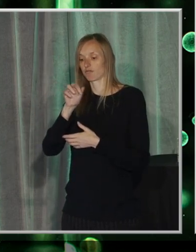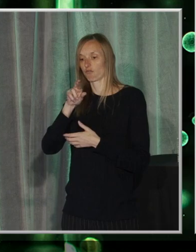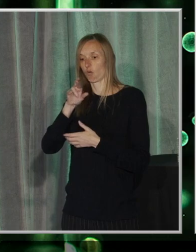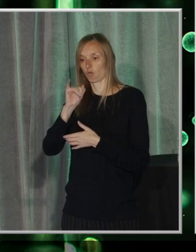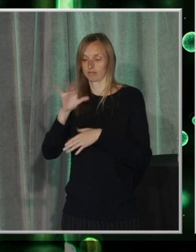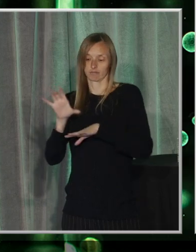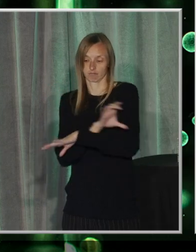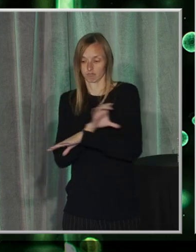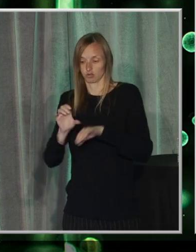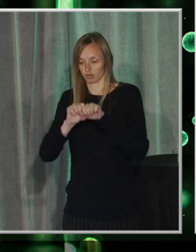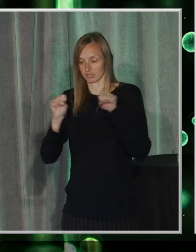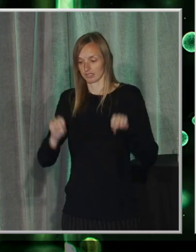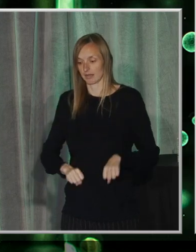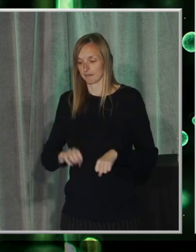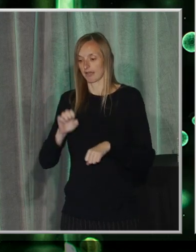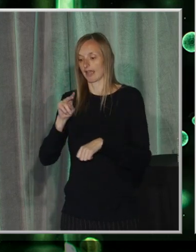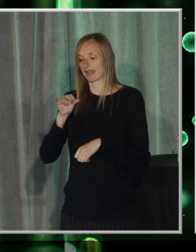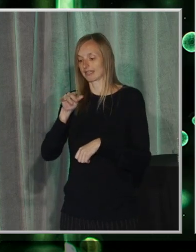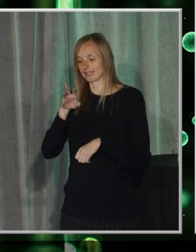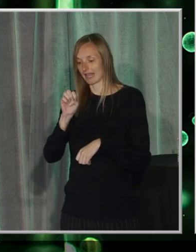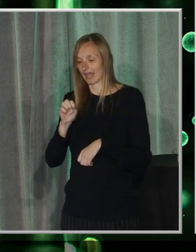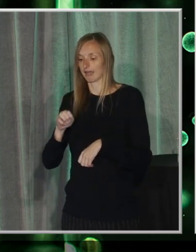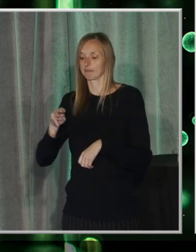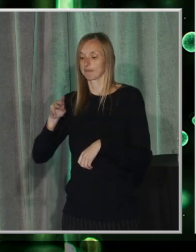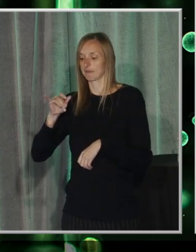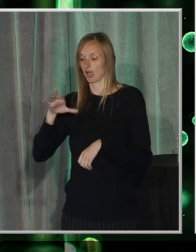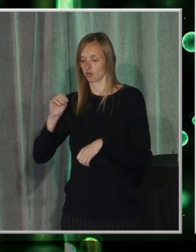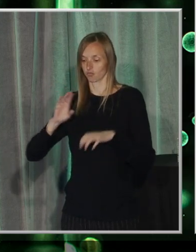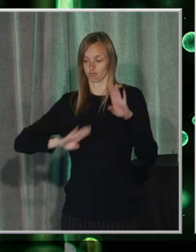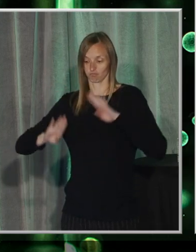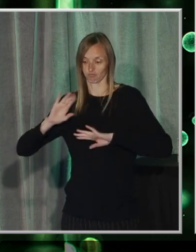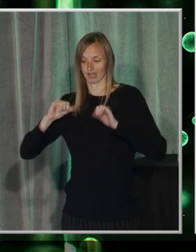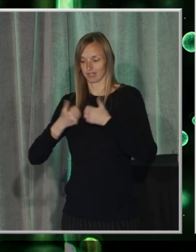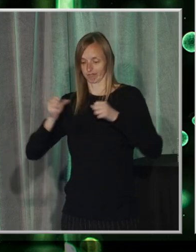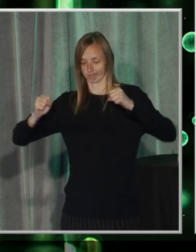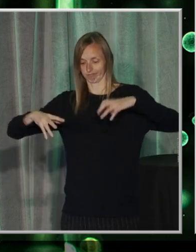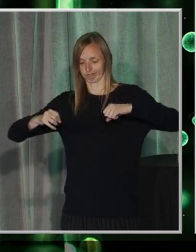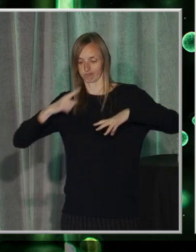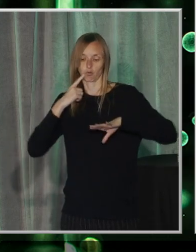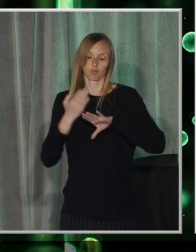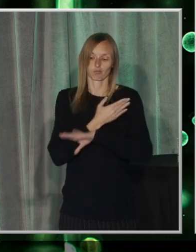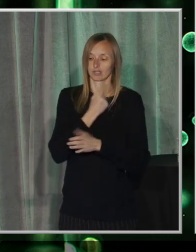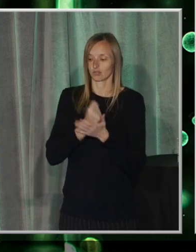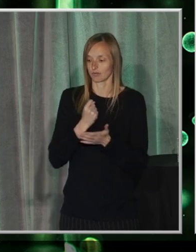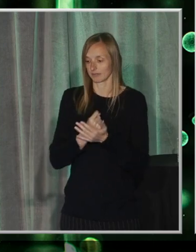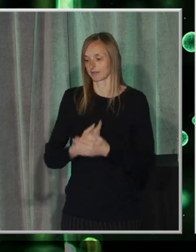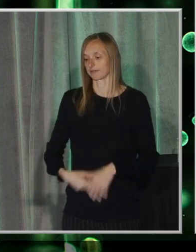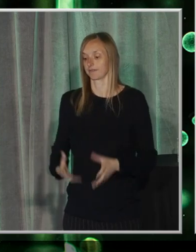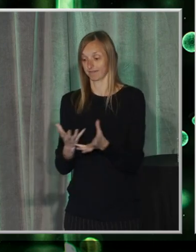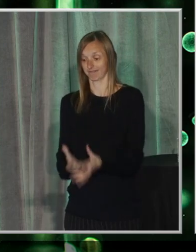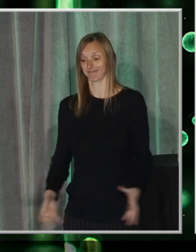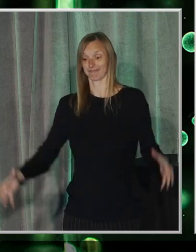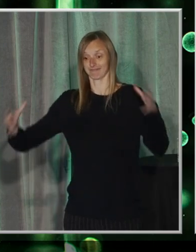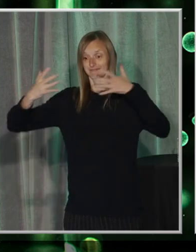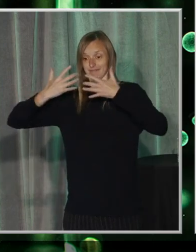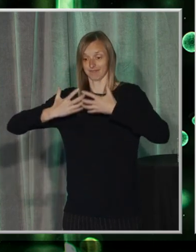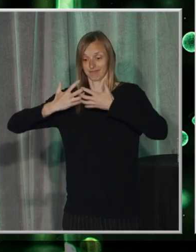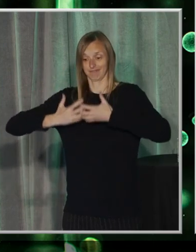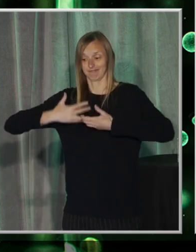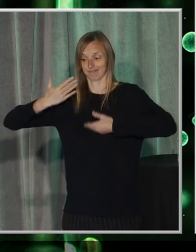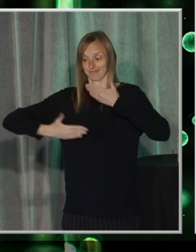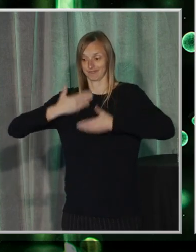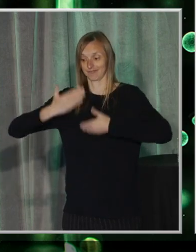enzyme and the microbial agents are added for pretreatment. Within the processor, the waste